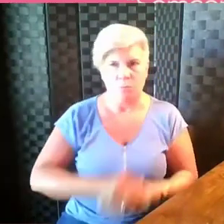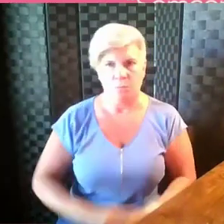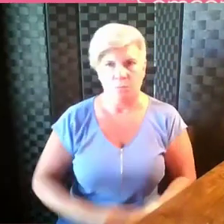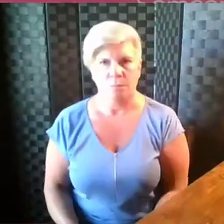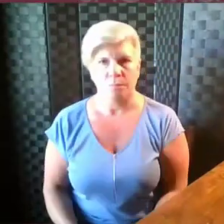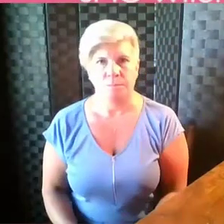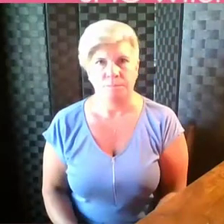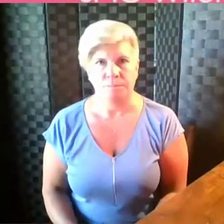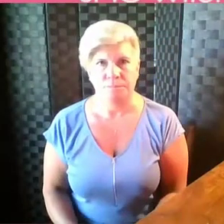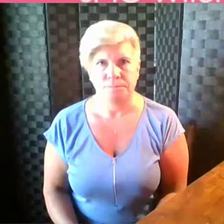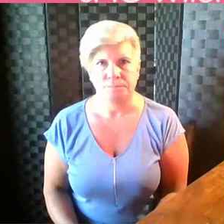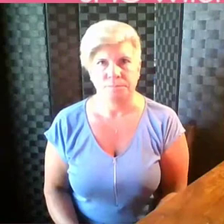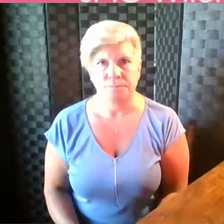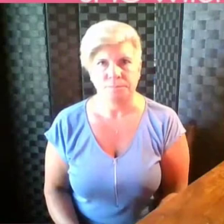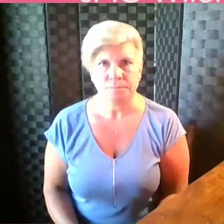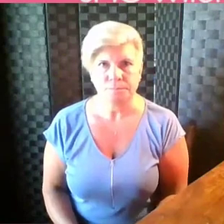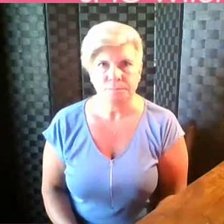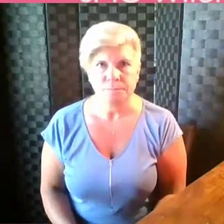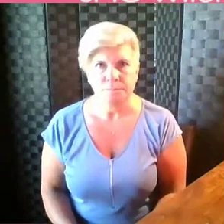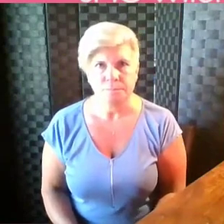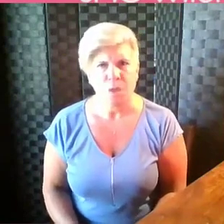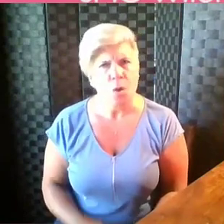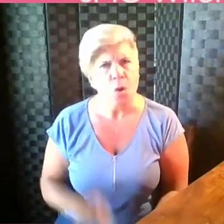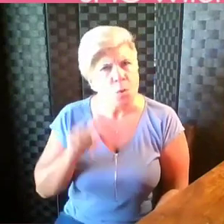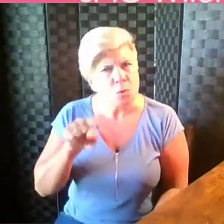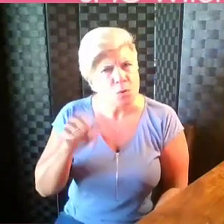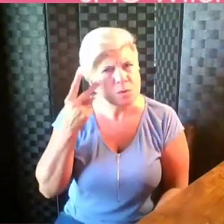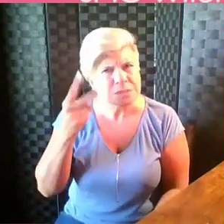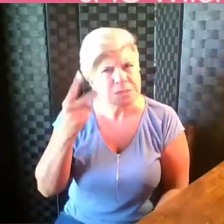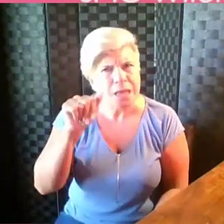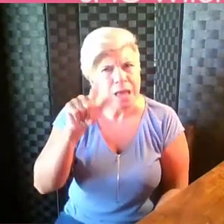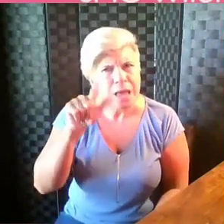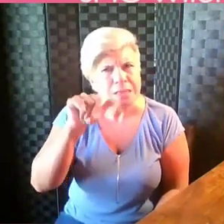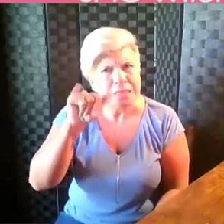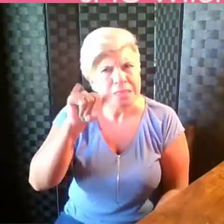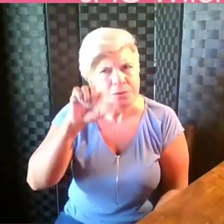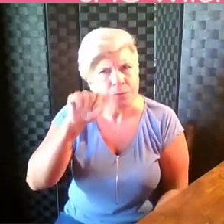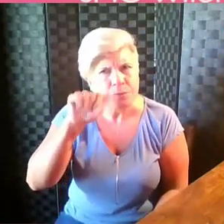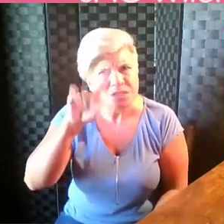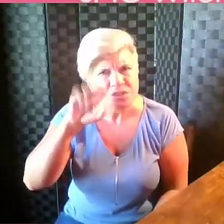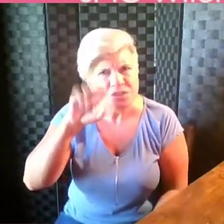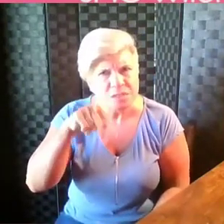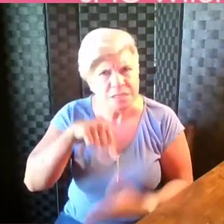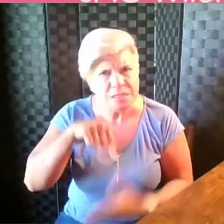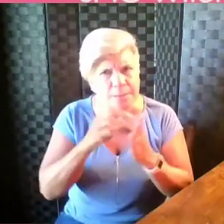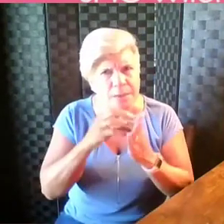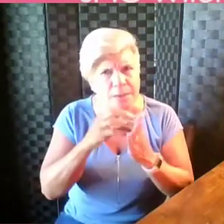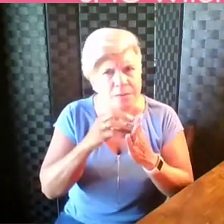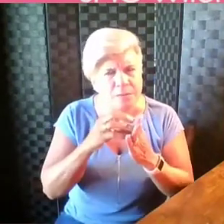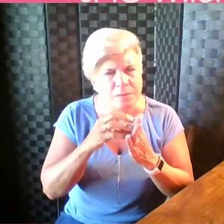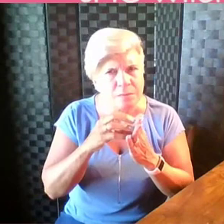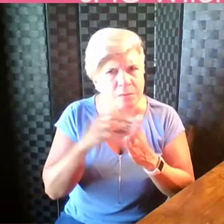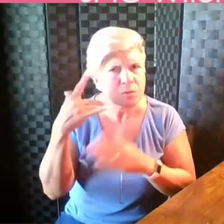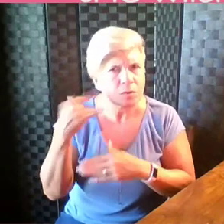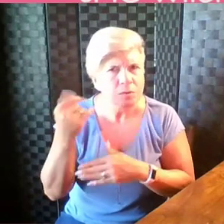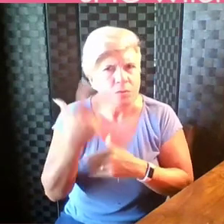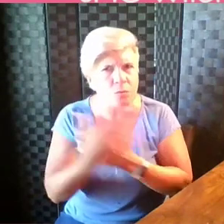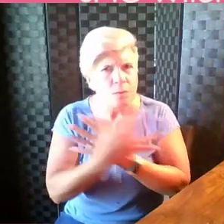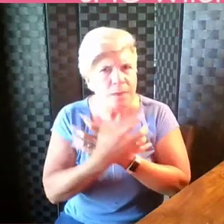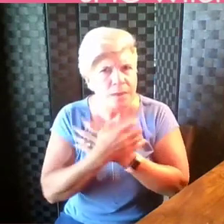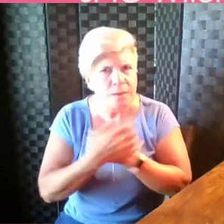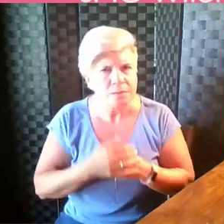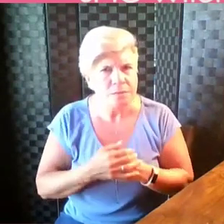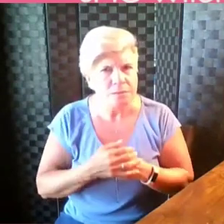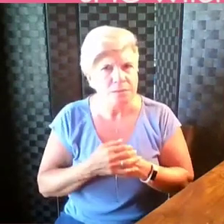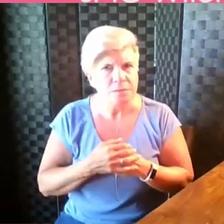So where do you see alliteration in this paragraph from Goldilocks and the Three Bears? Once upon a